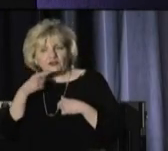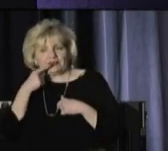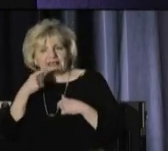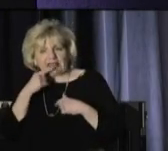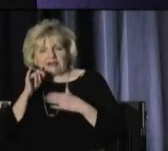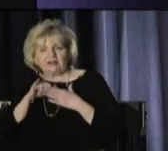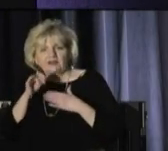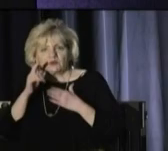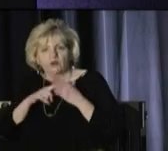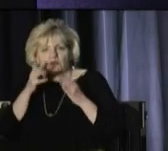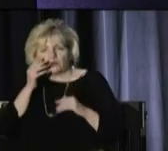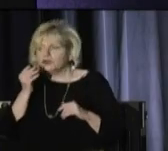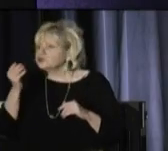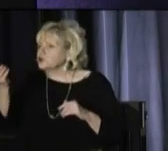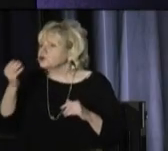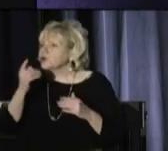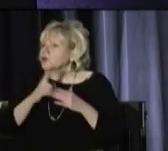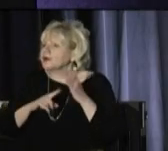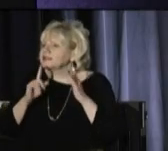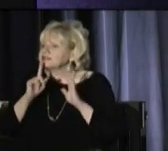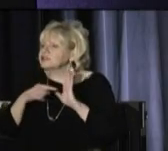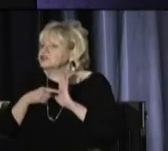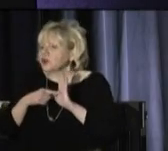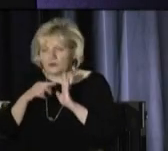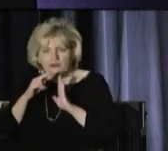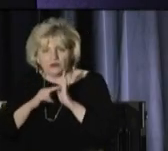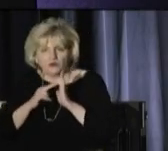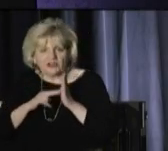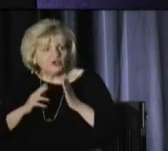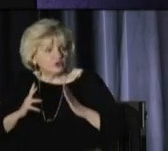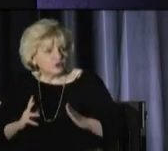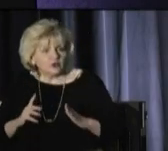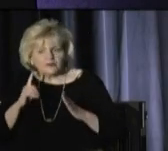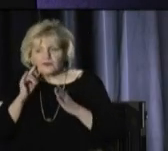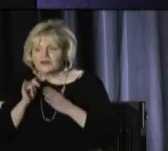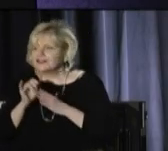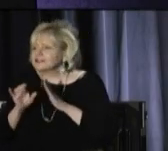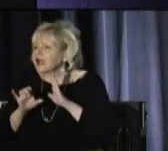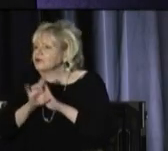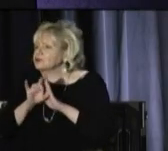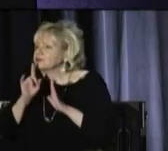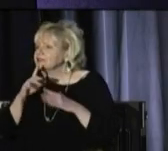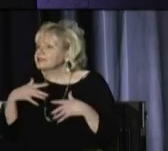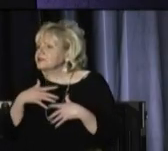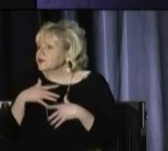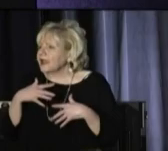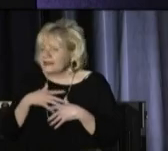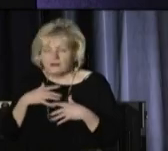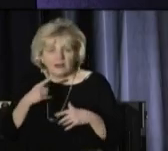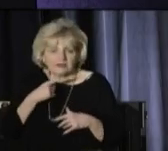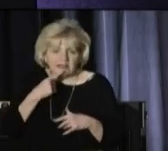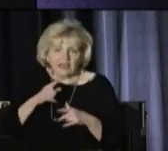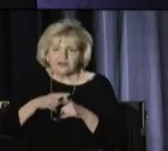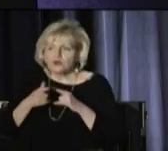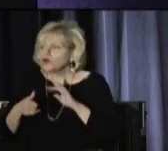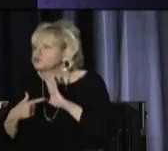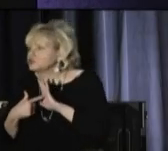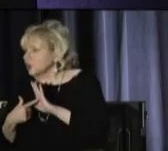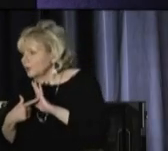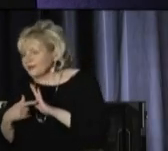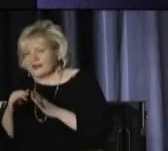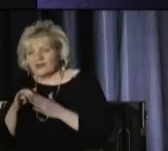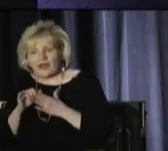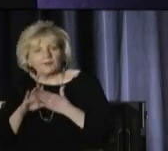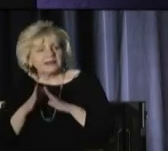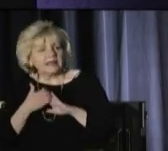turn in. But then what does this show a reader in terms of what this character is afraid of saying or of showing? Mm. And then that became